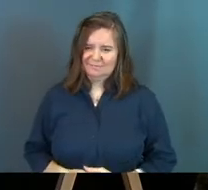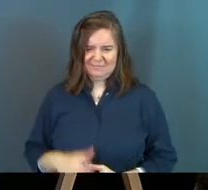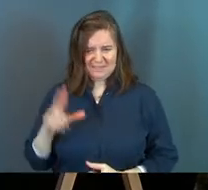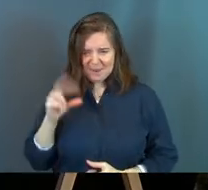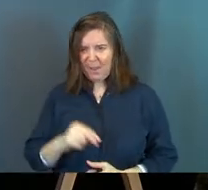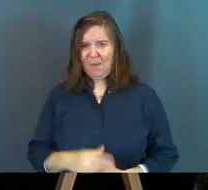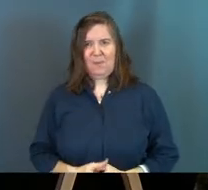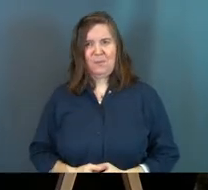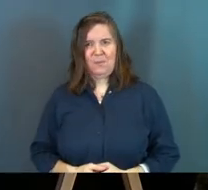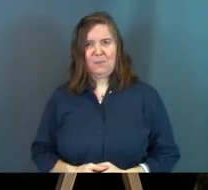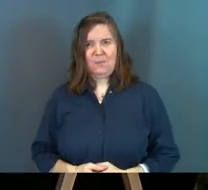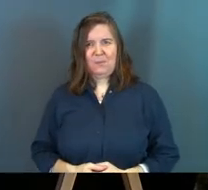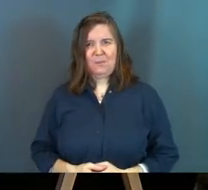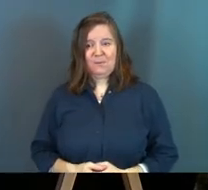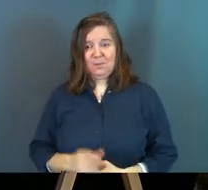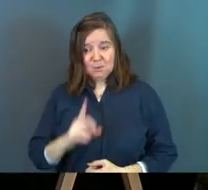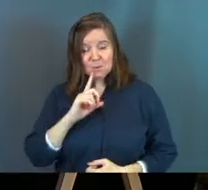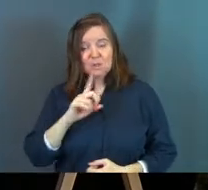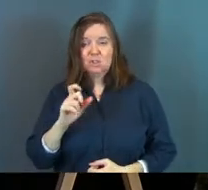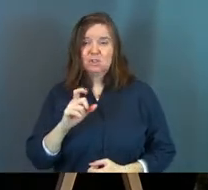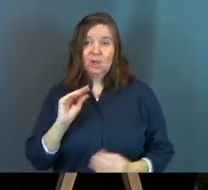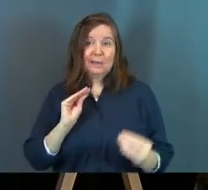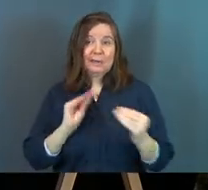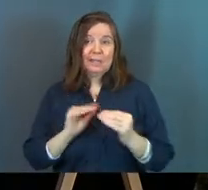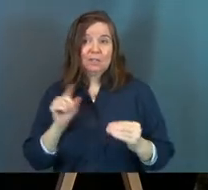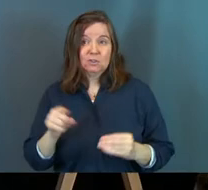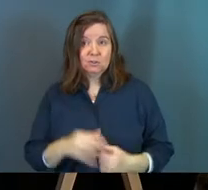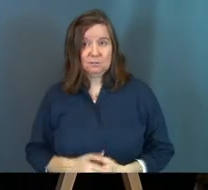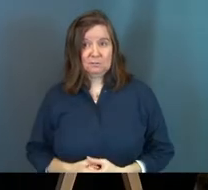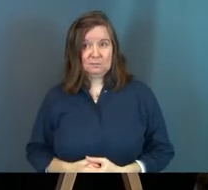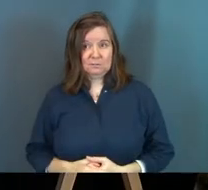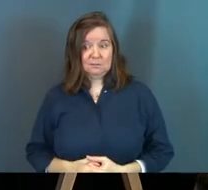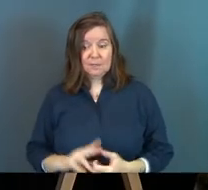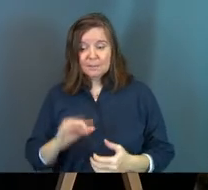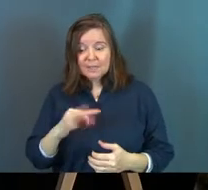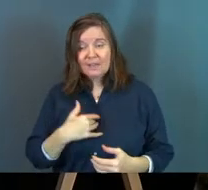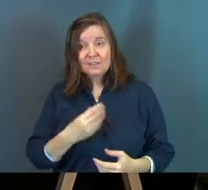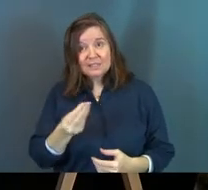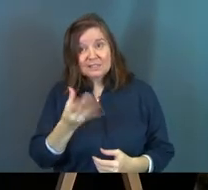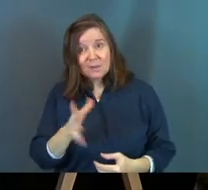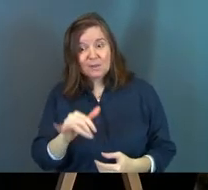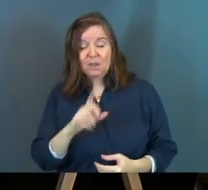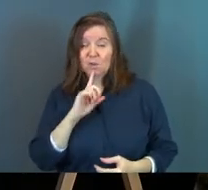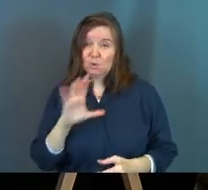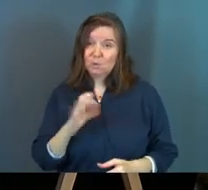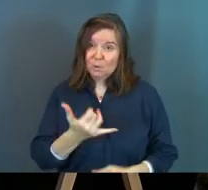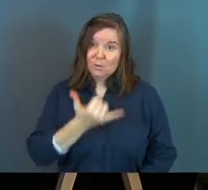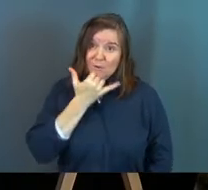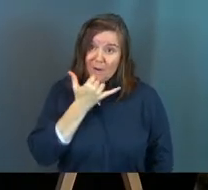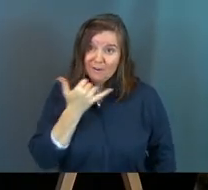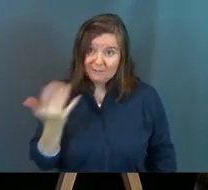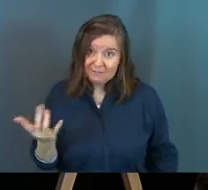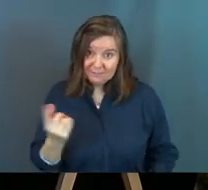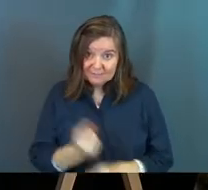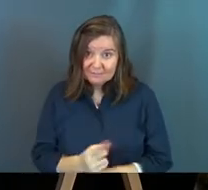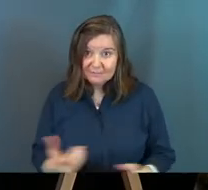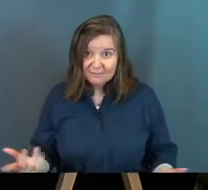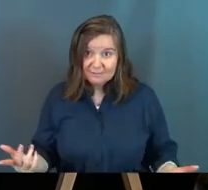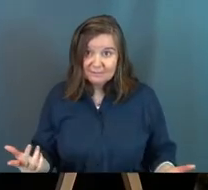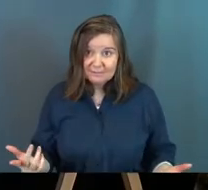Heck no! You really ought to kiss her. I mean, if they had to tell you that, you were doing it wrong. Amen?